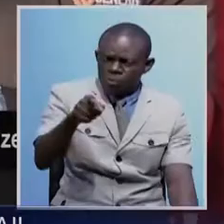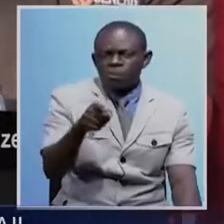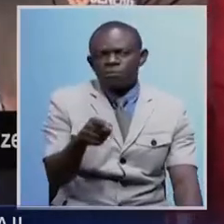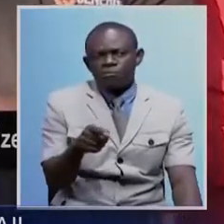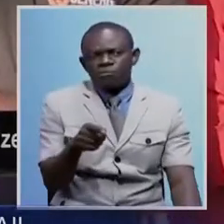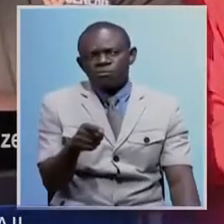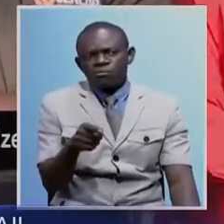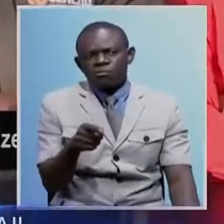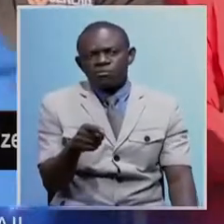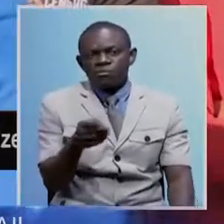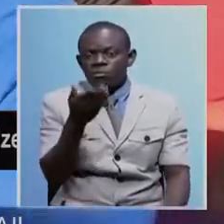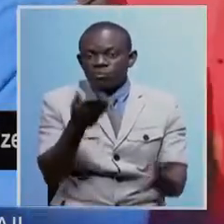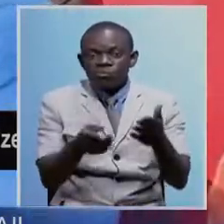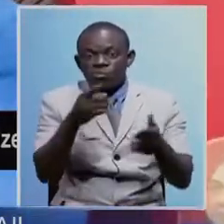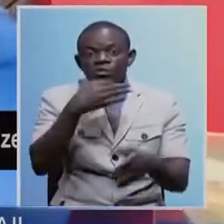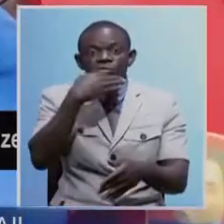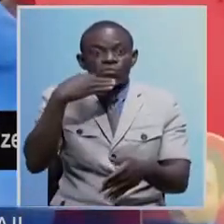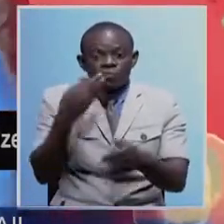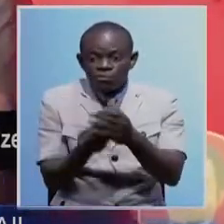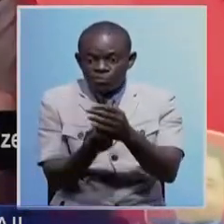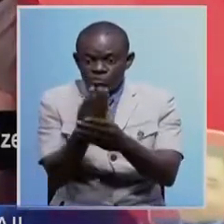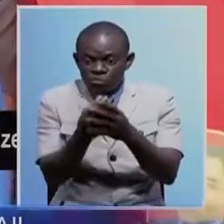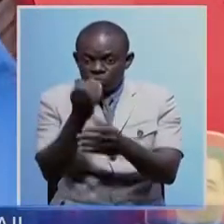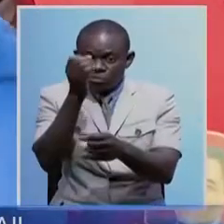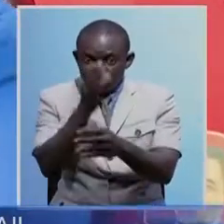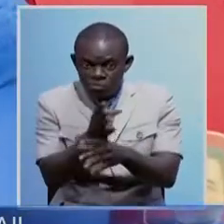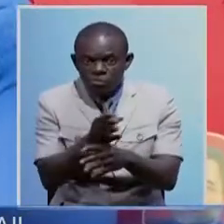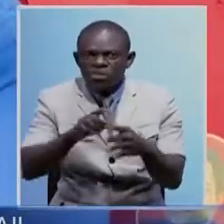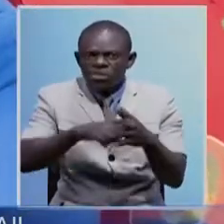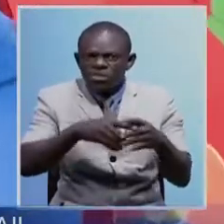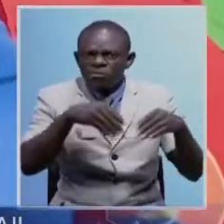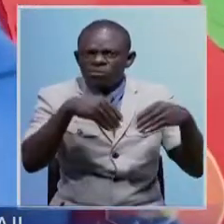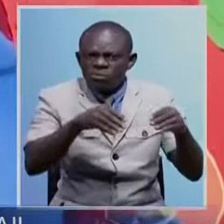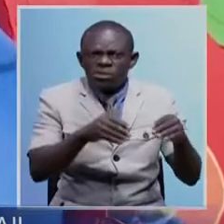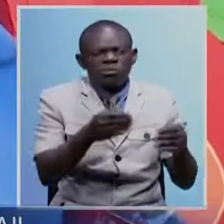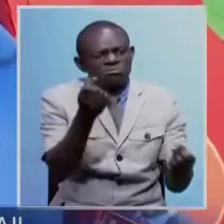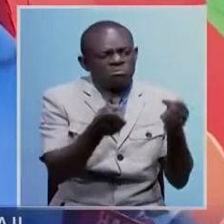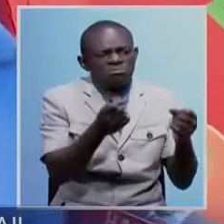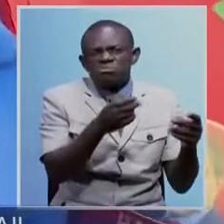imwanga mwalima. Tuapanga market kuno. Abena chuempala bamba nokula mikonke lukusashi tefili mwafiano kuno.